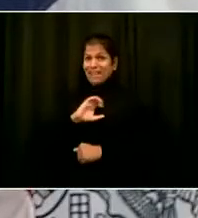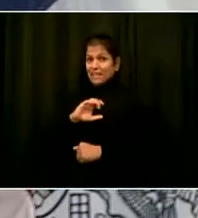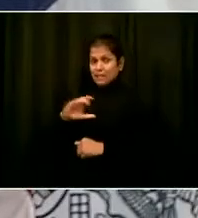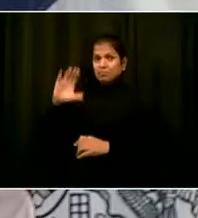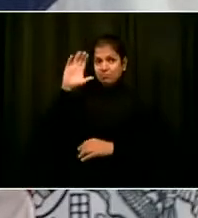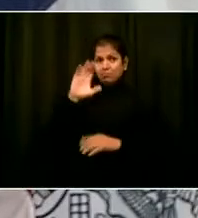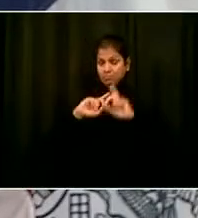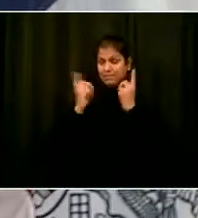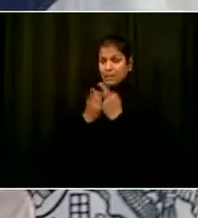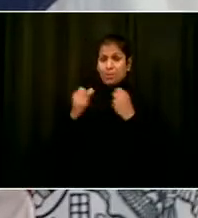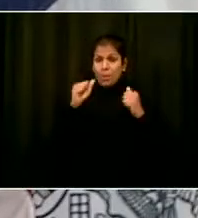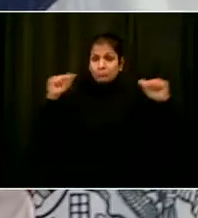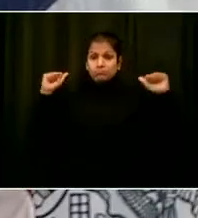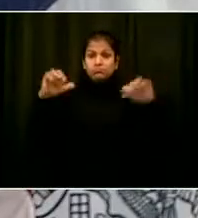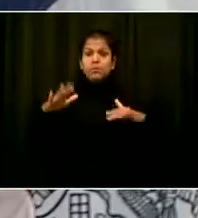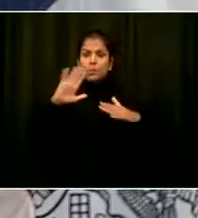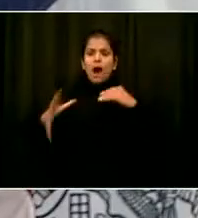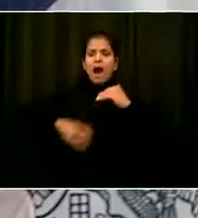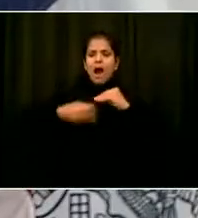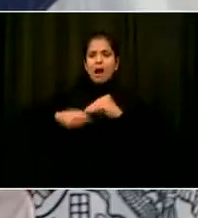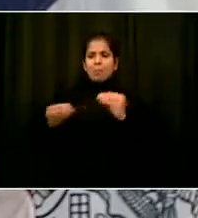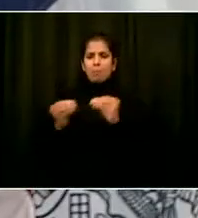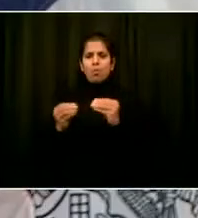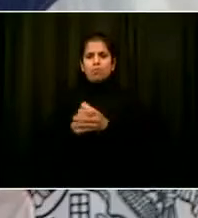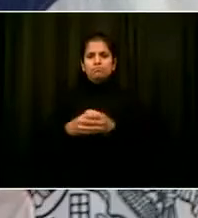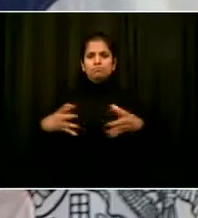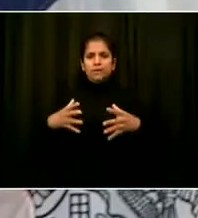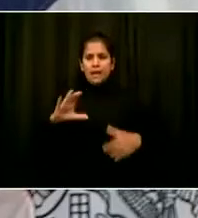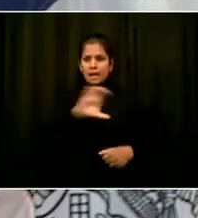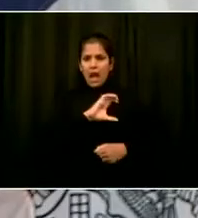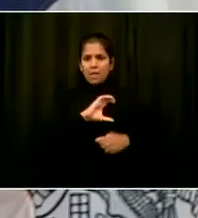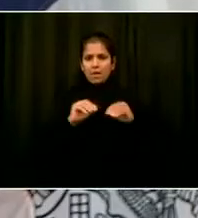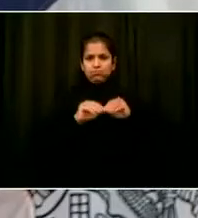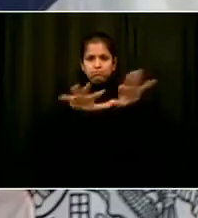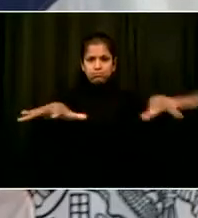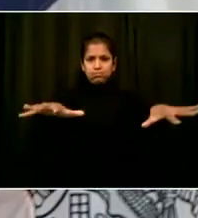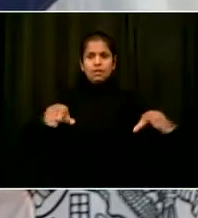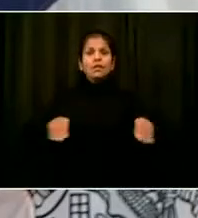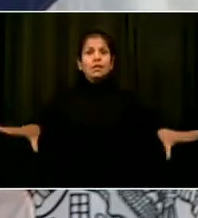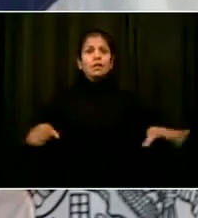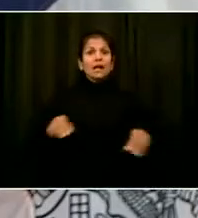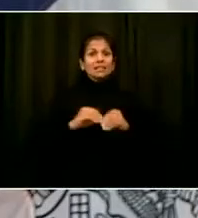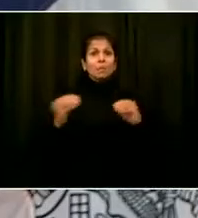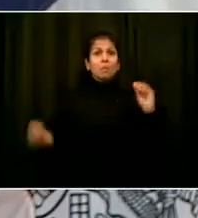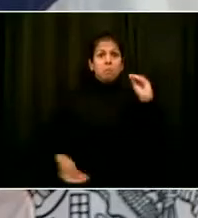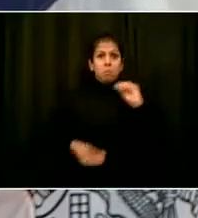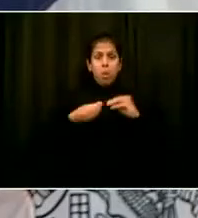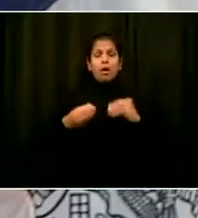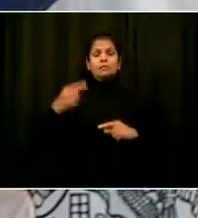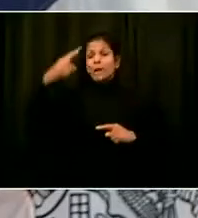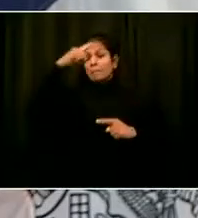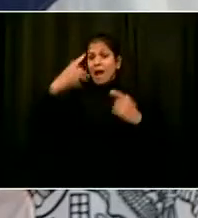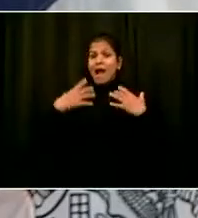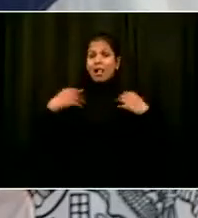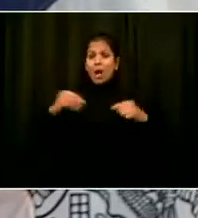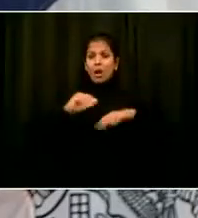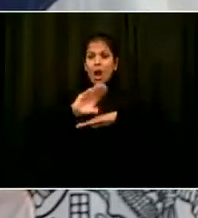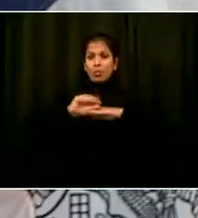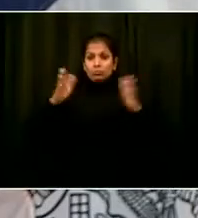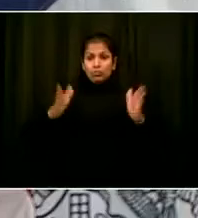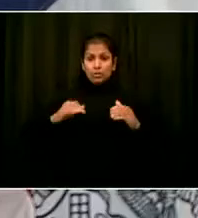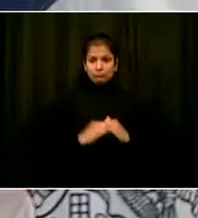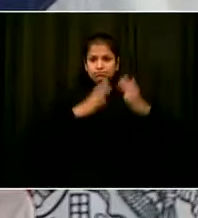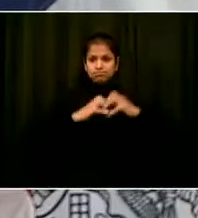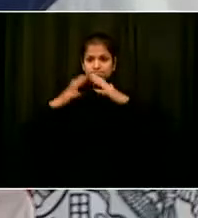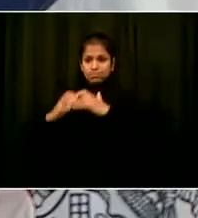visible we continue to expand our mental health efforts uh the thing we've got to do is find people and get them help